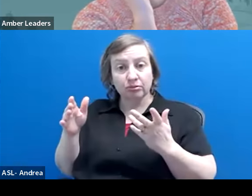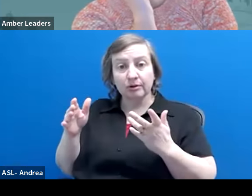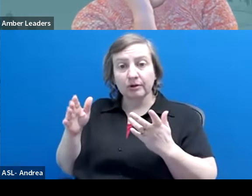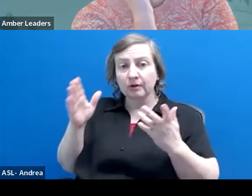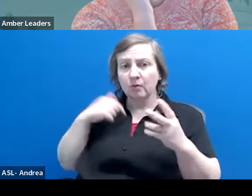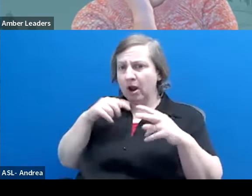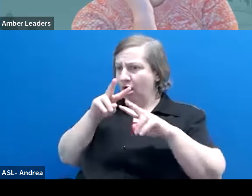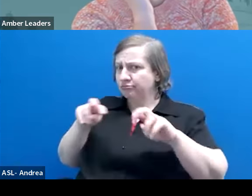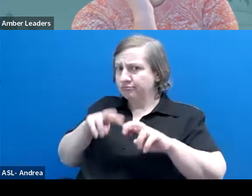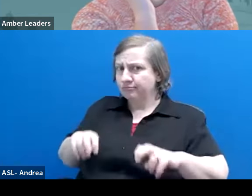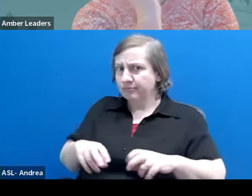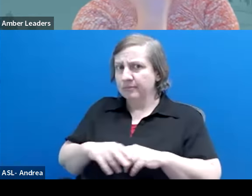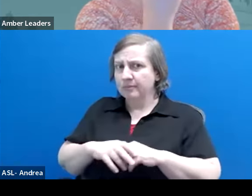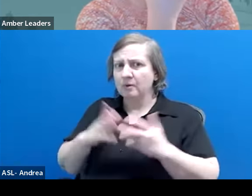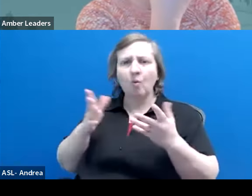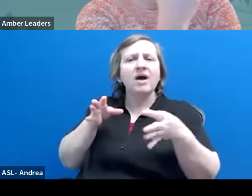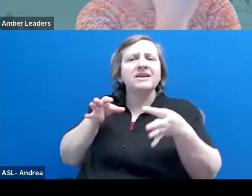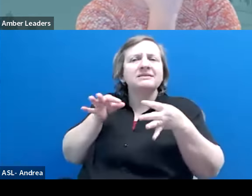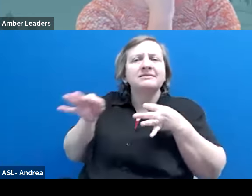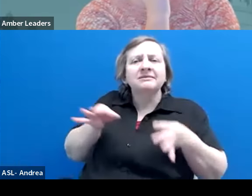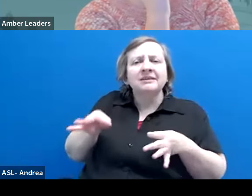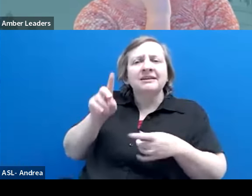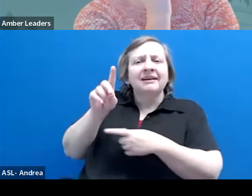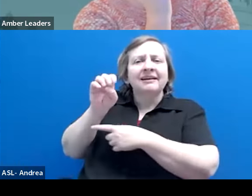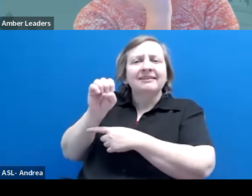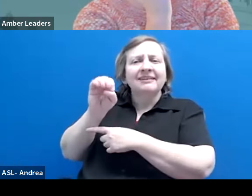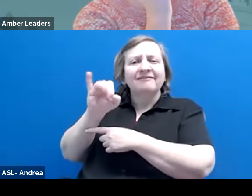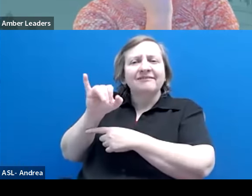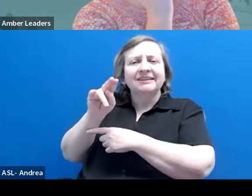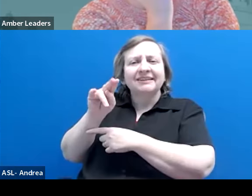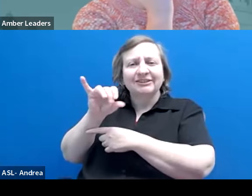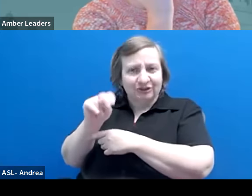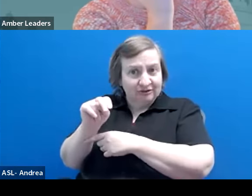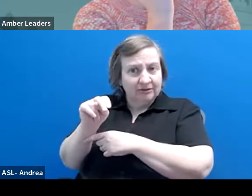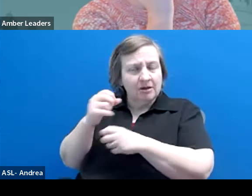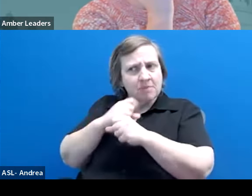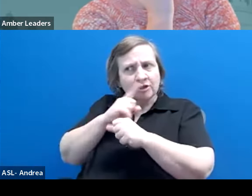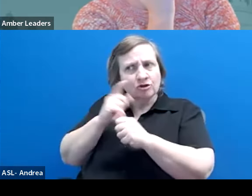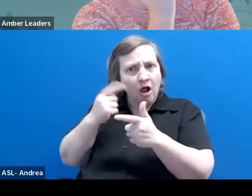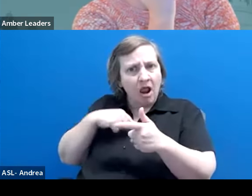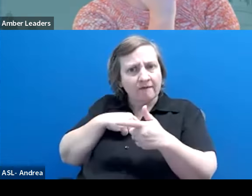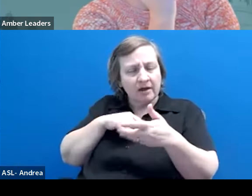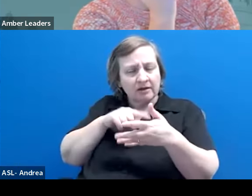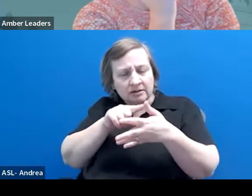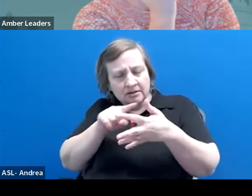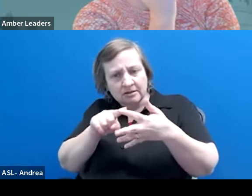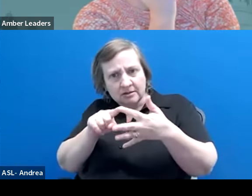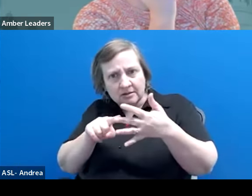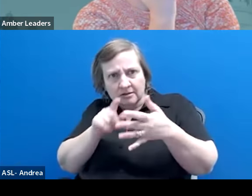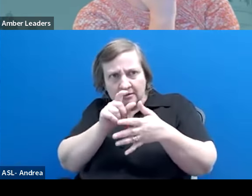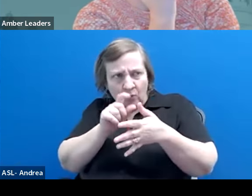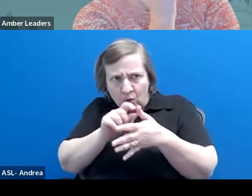that, is around the definitions and making sure that we're all kind of operating from that same sheet of music. And so that was a